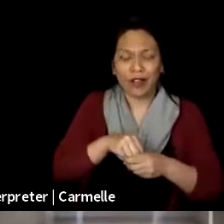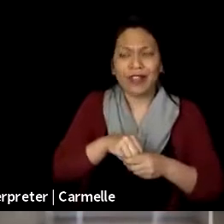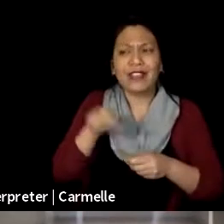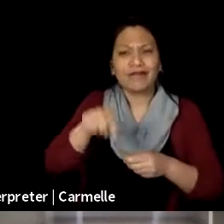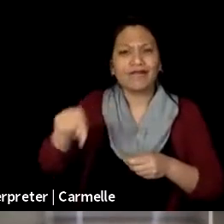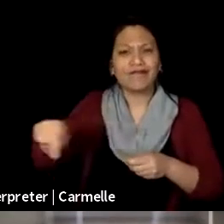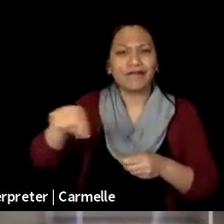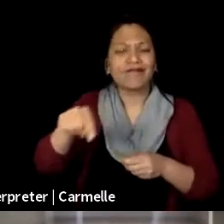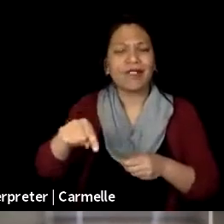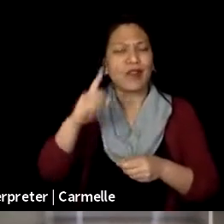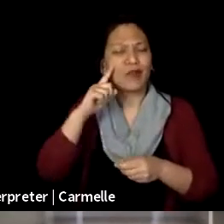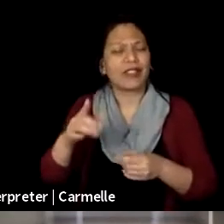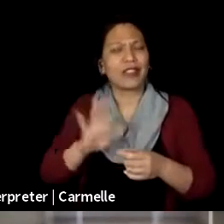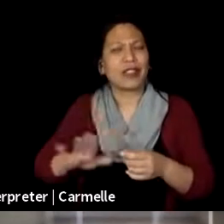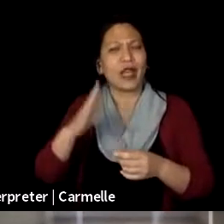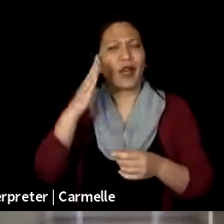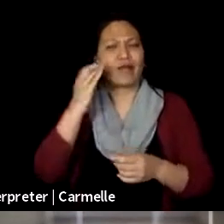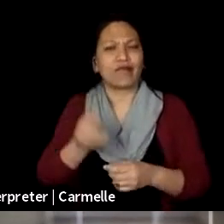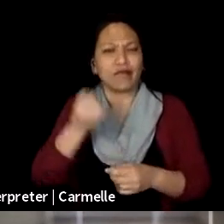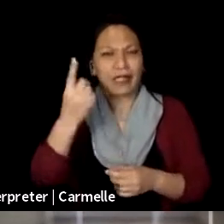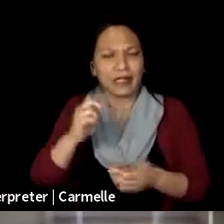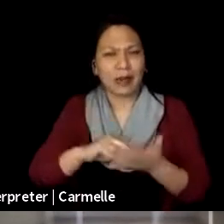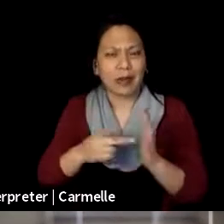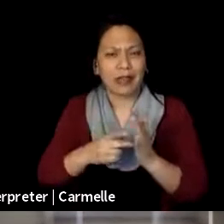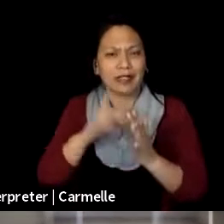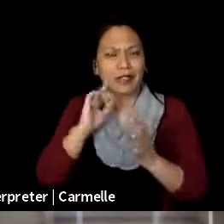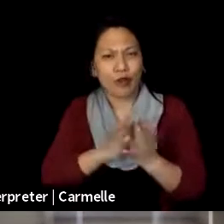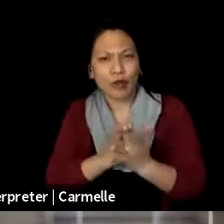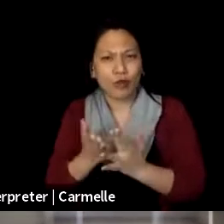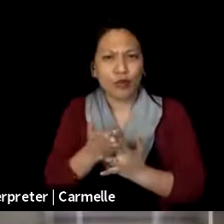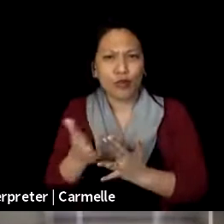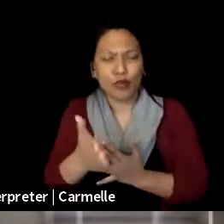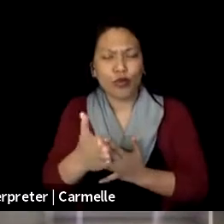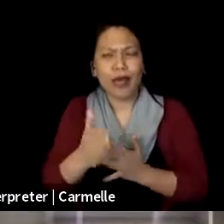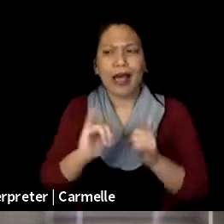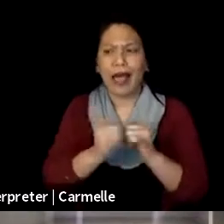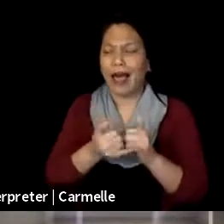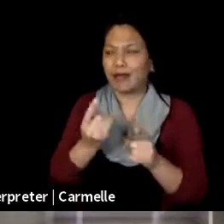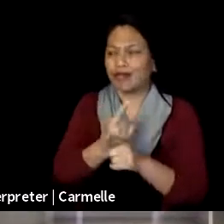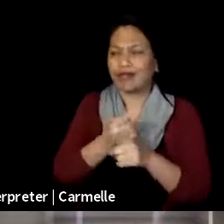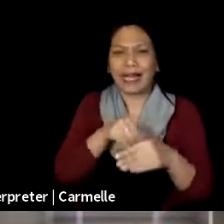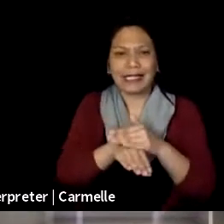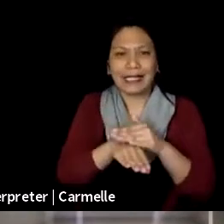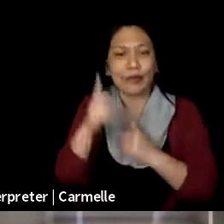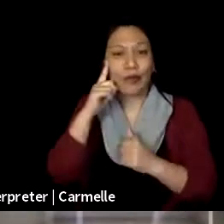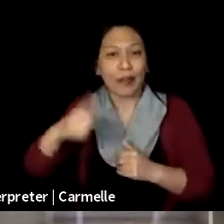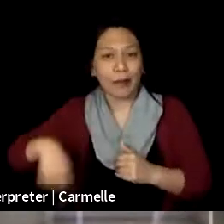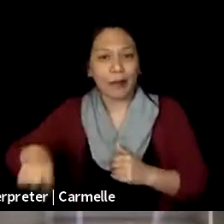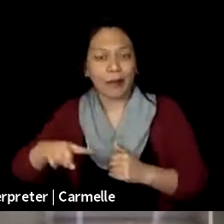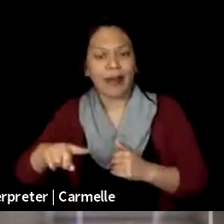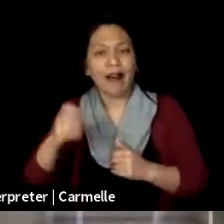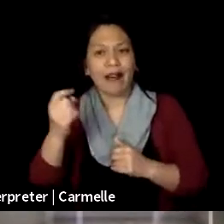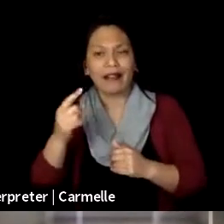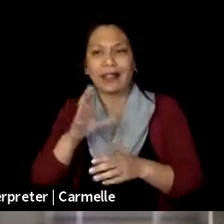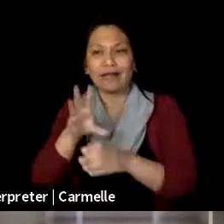to take up space, to move, work, and tell stories in ways that are accessible and meaningful to them and the communities that they